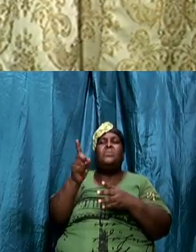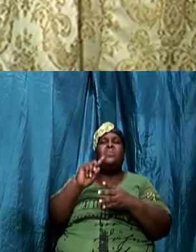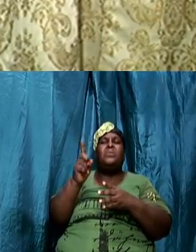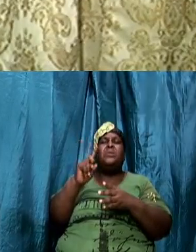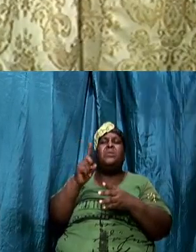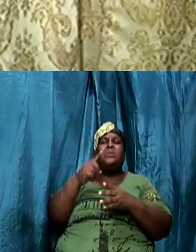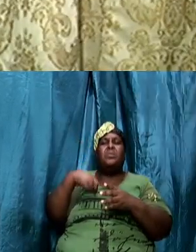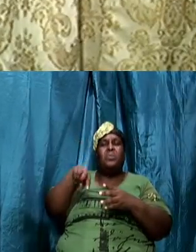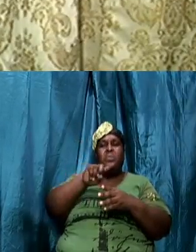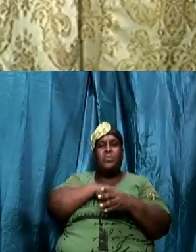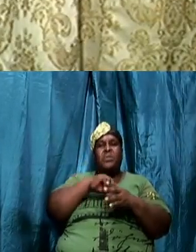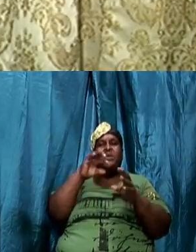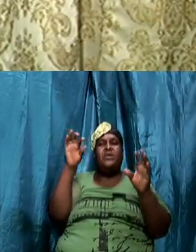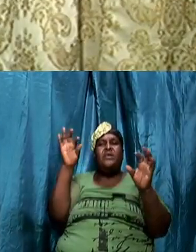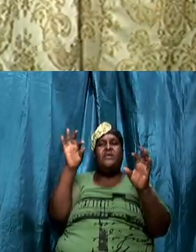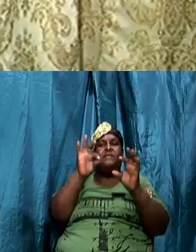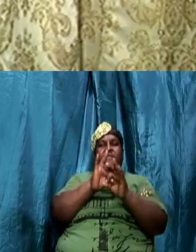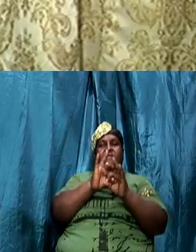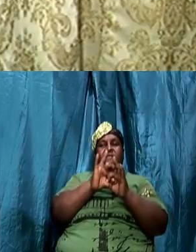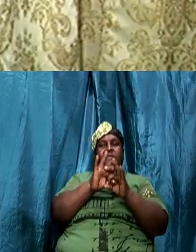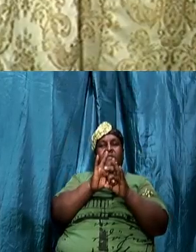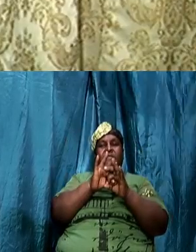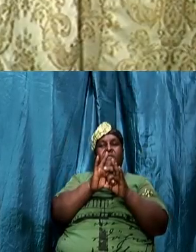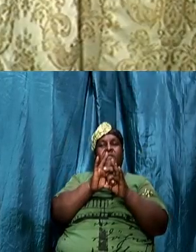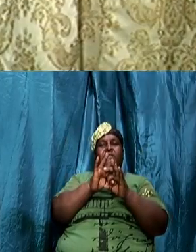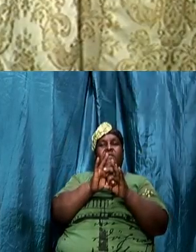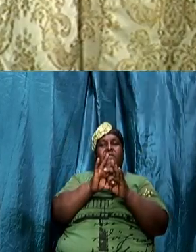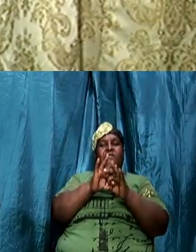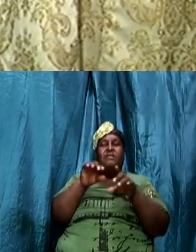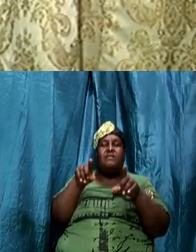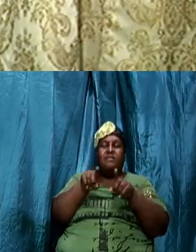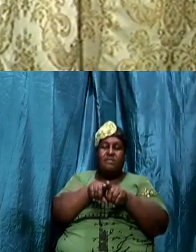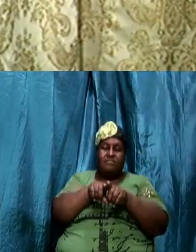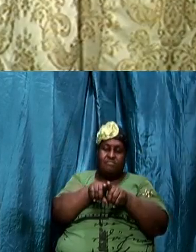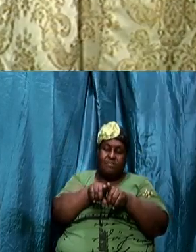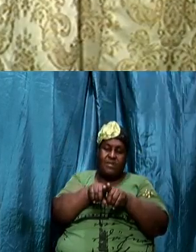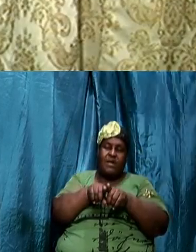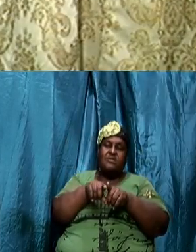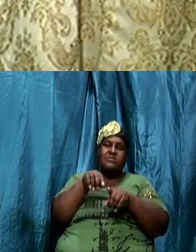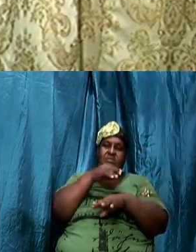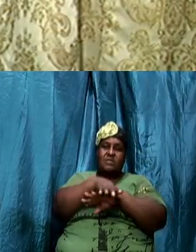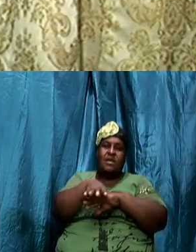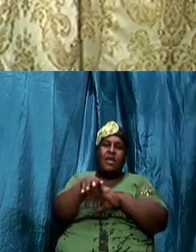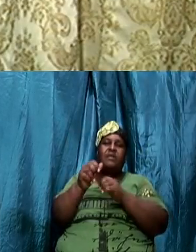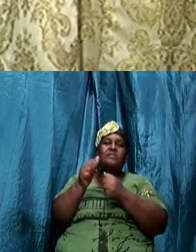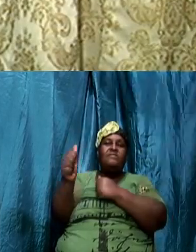in. Because as night follows day,